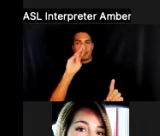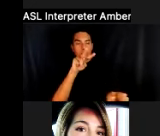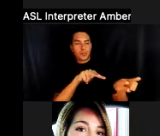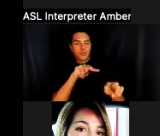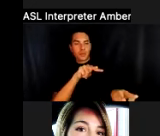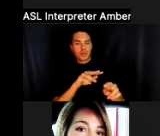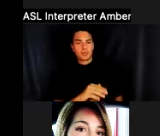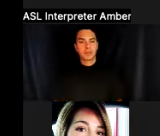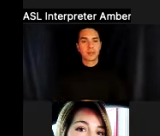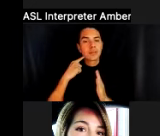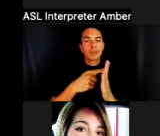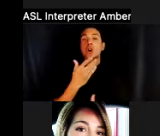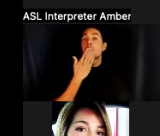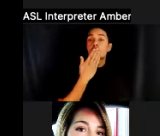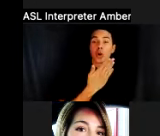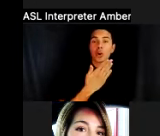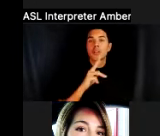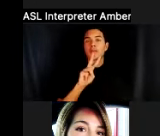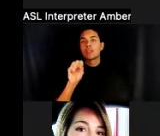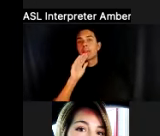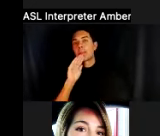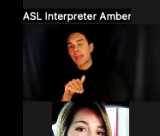Yeah, like good versus bad, right versus wrong.